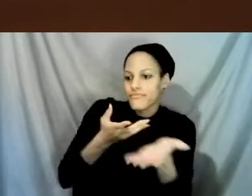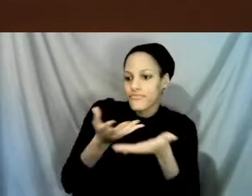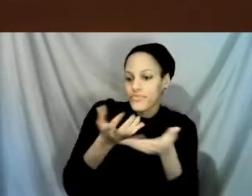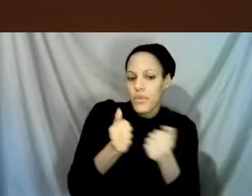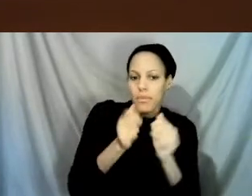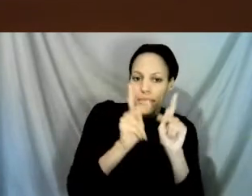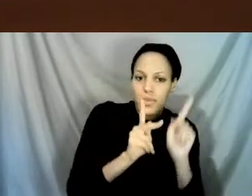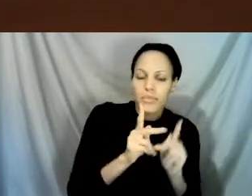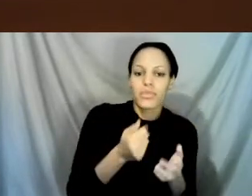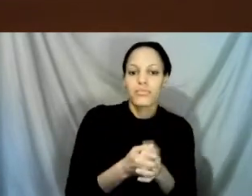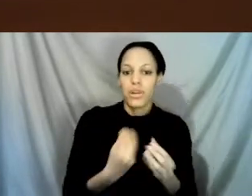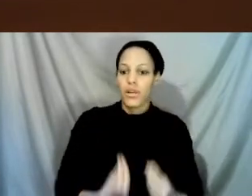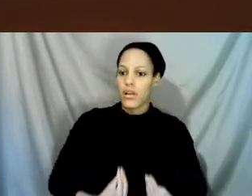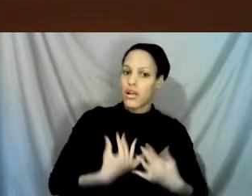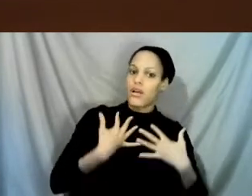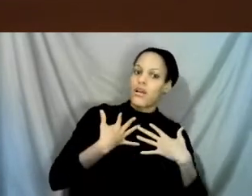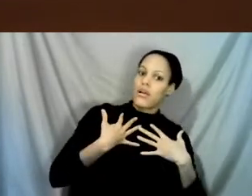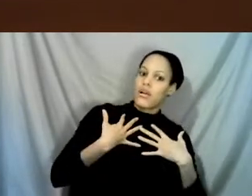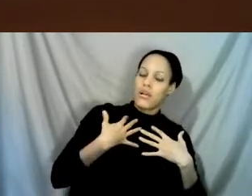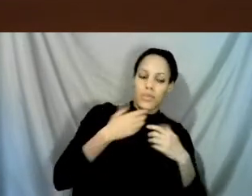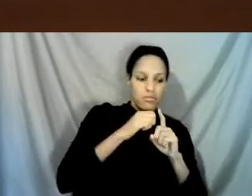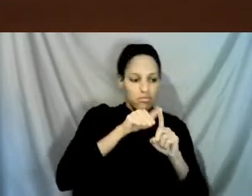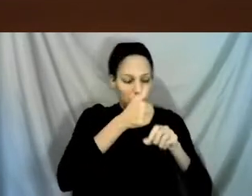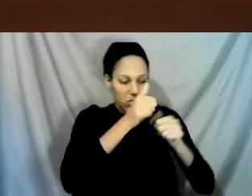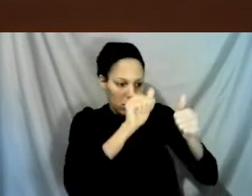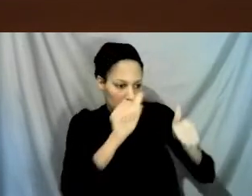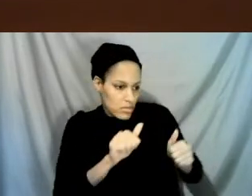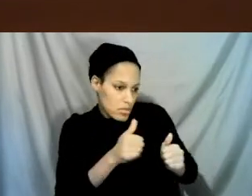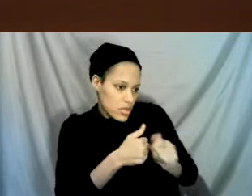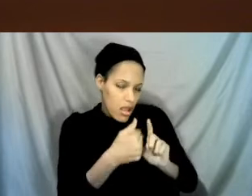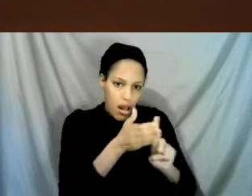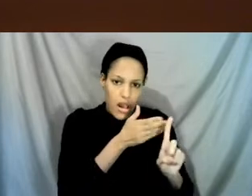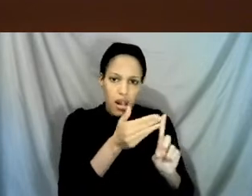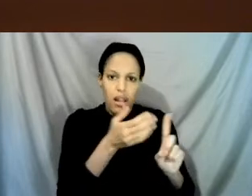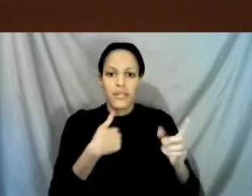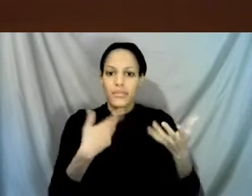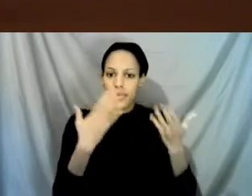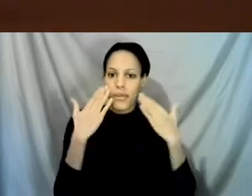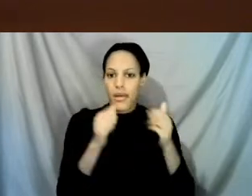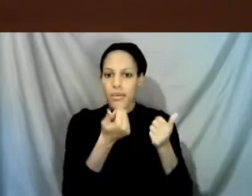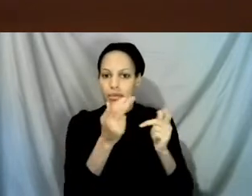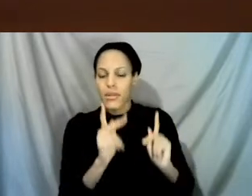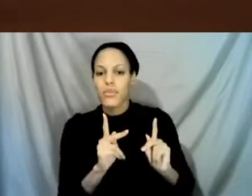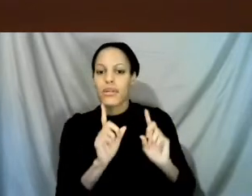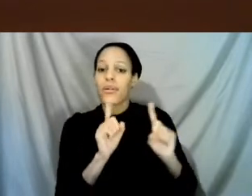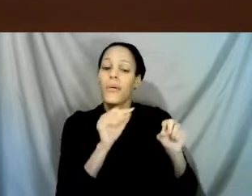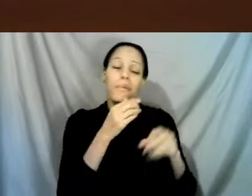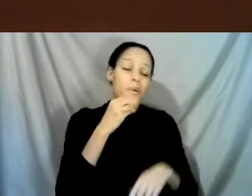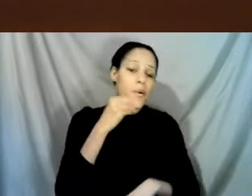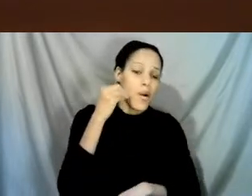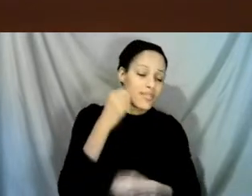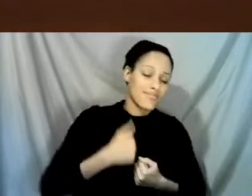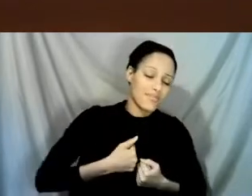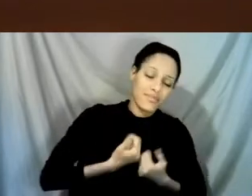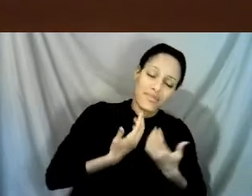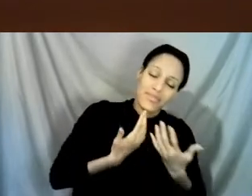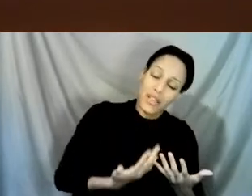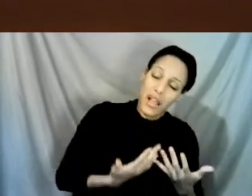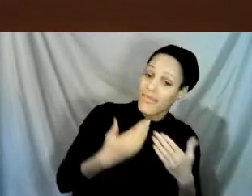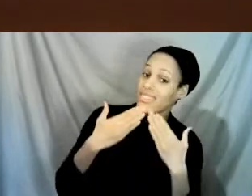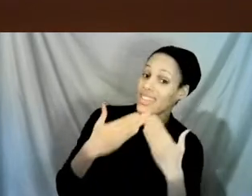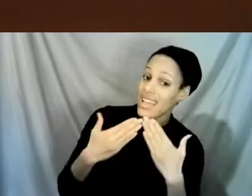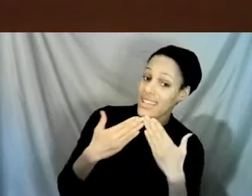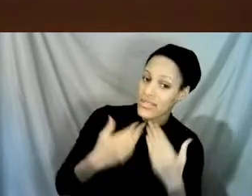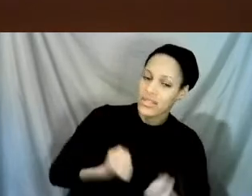other people, be molded by other people, and to go home gratefully tired every day. But